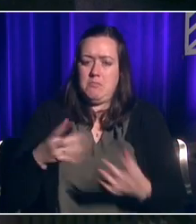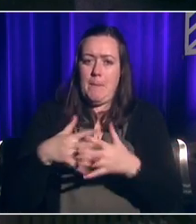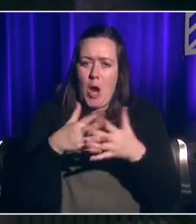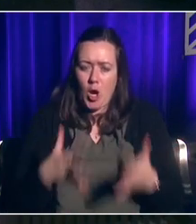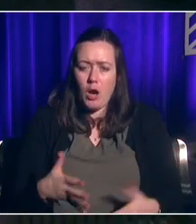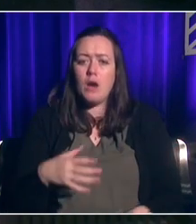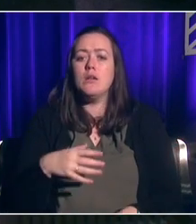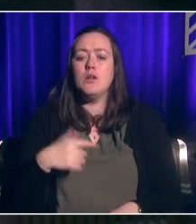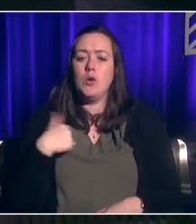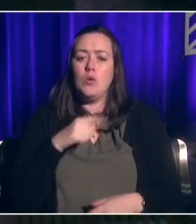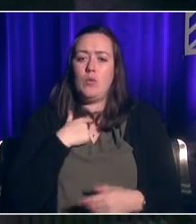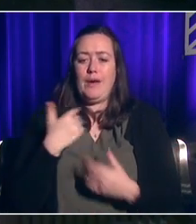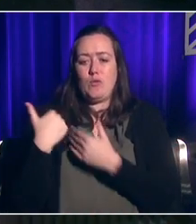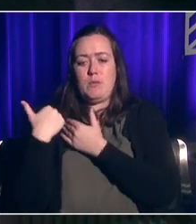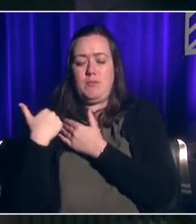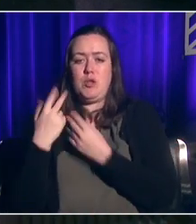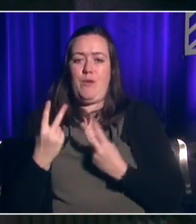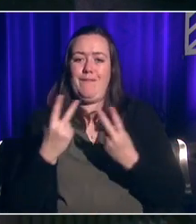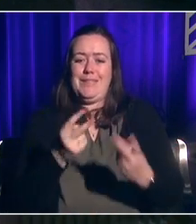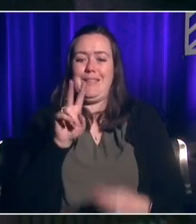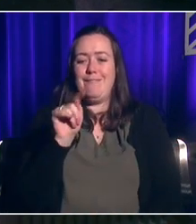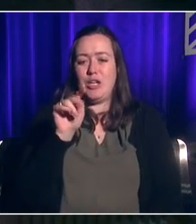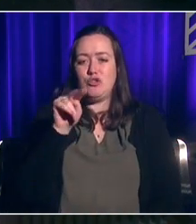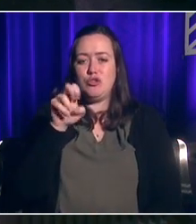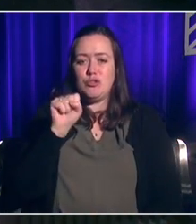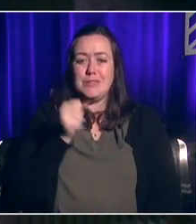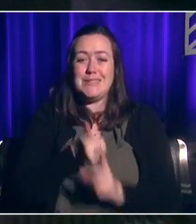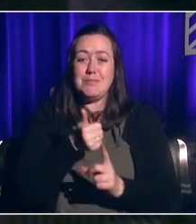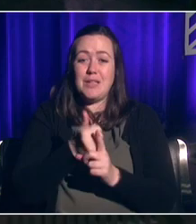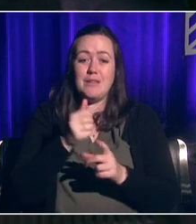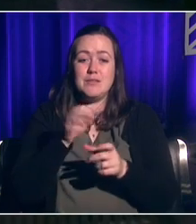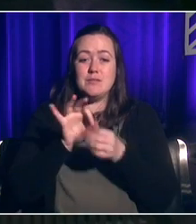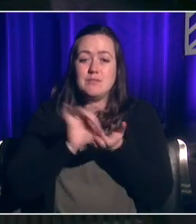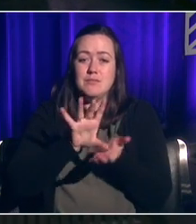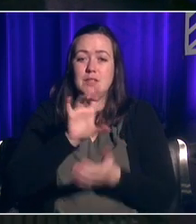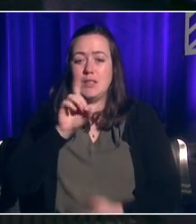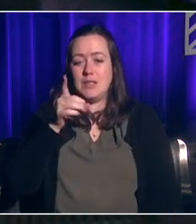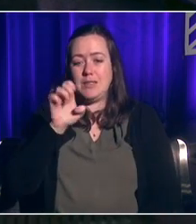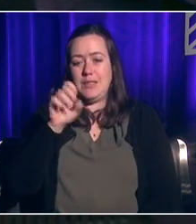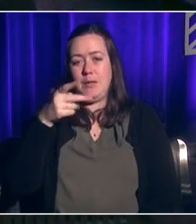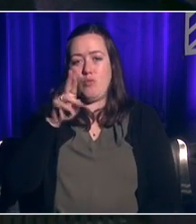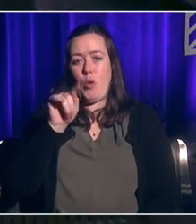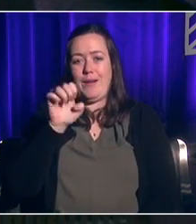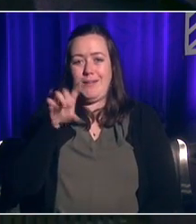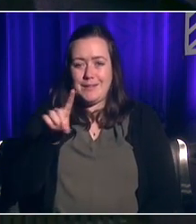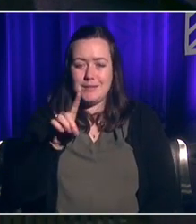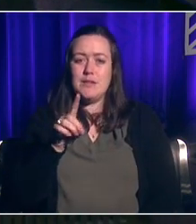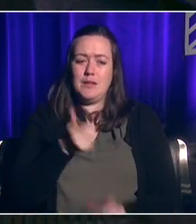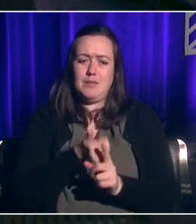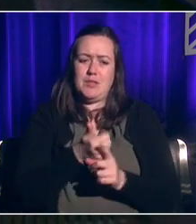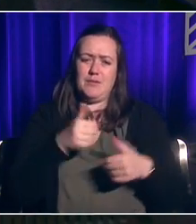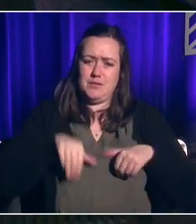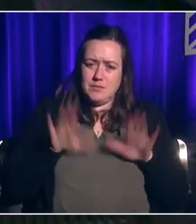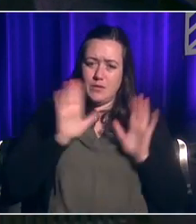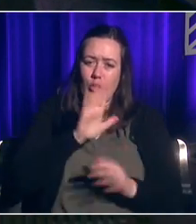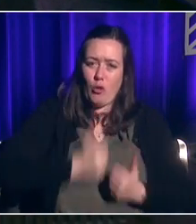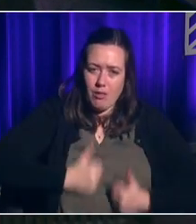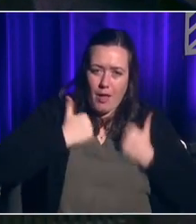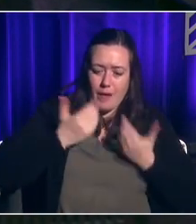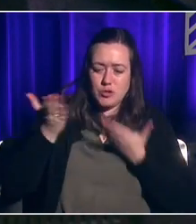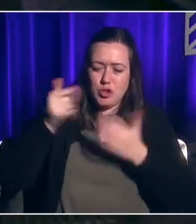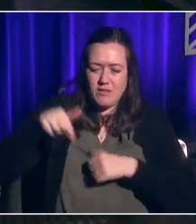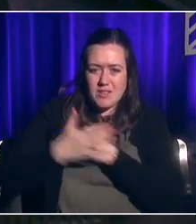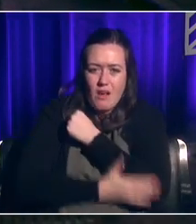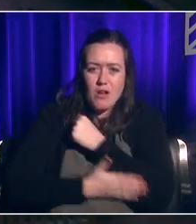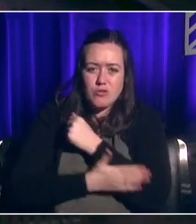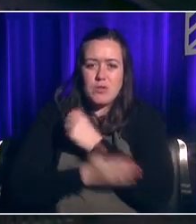deported. People who had served their lives, willing to die for this country. So our identity is mixed, in part because of the majority